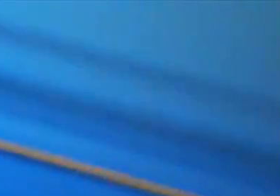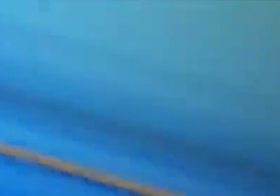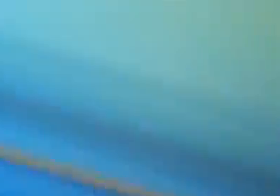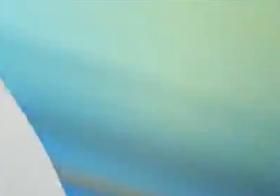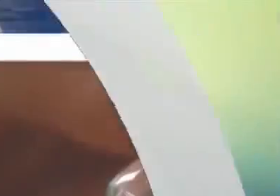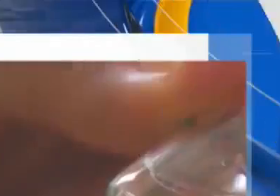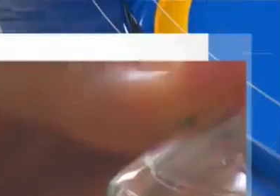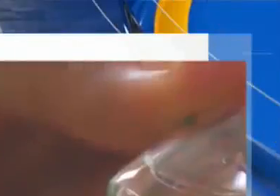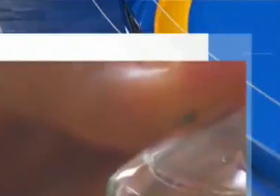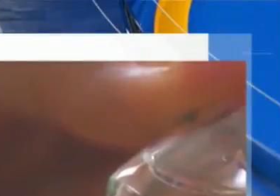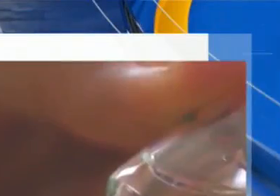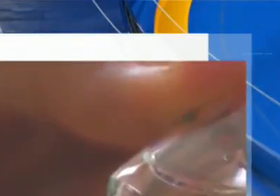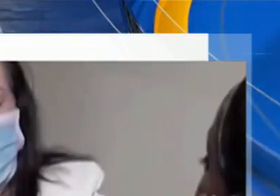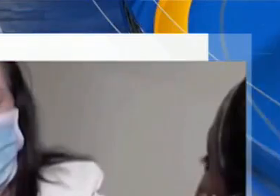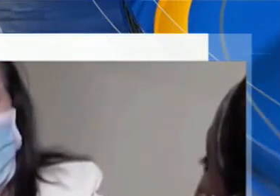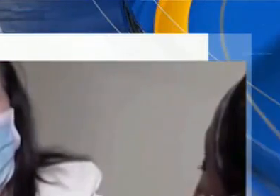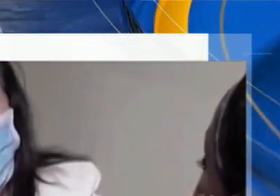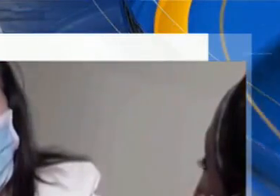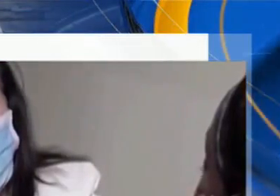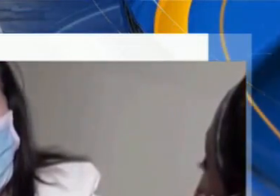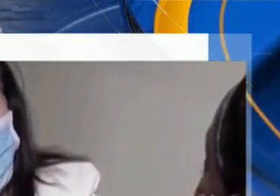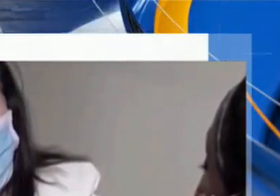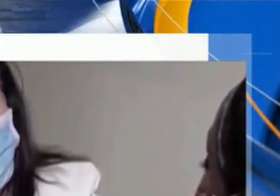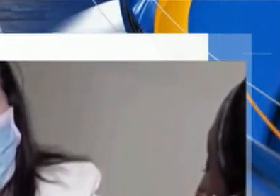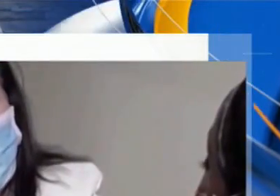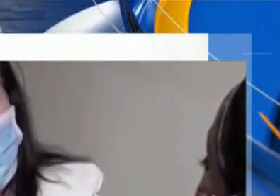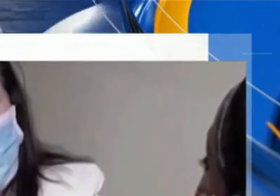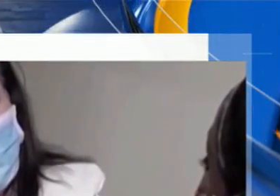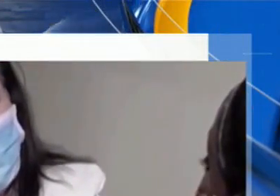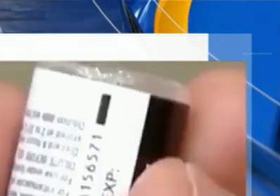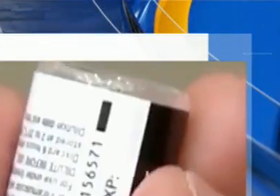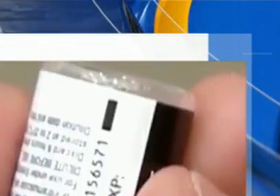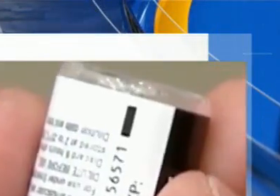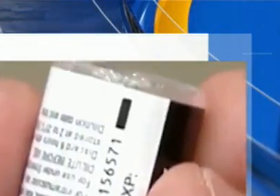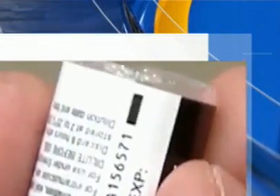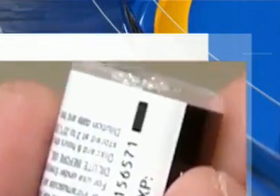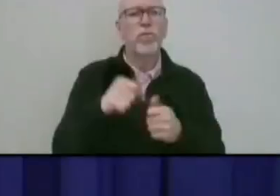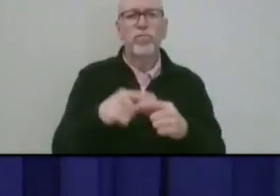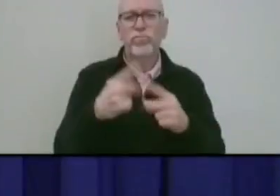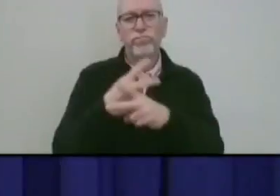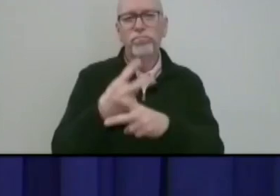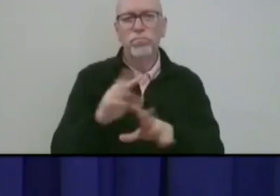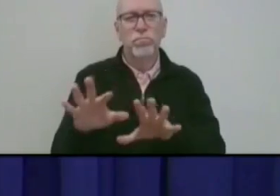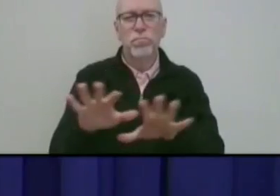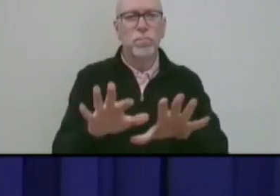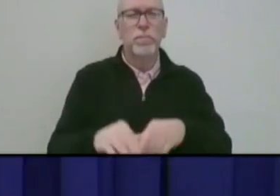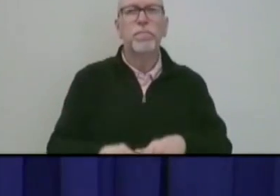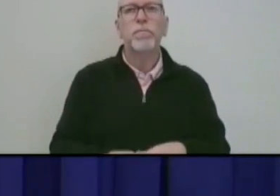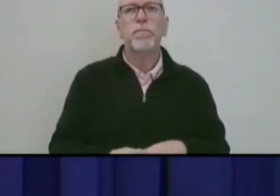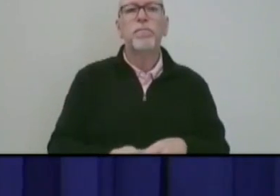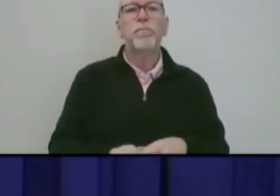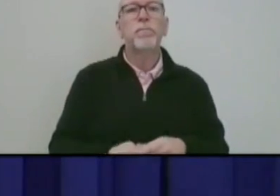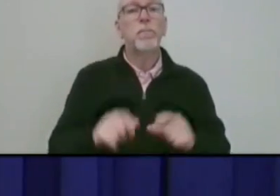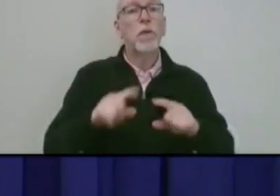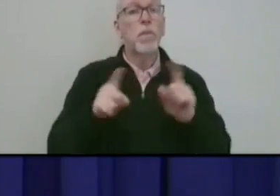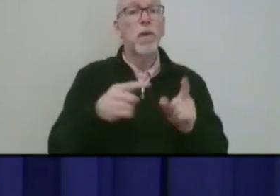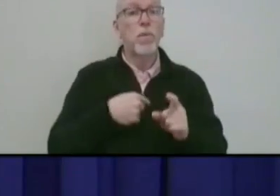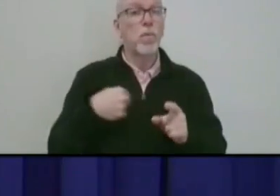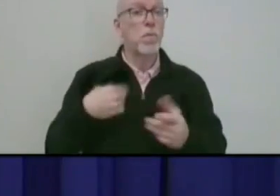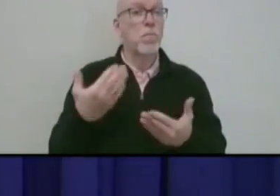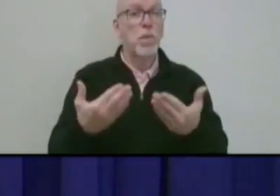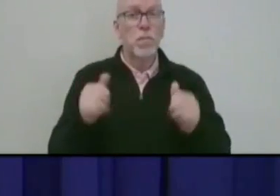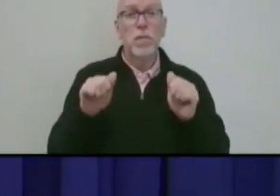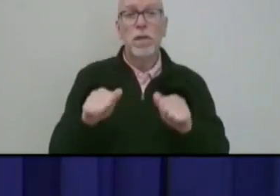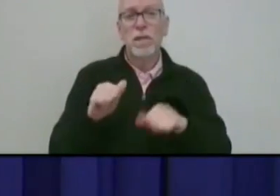Officials are now speculating when children younger than 12 might be able to get their vaccines. It looks like we'll be able to probably, based